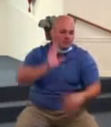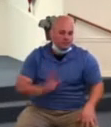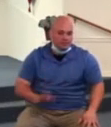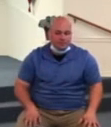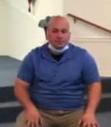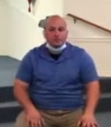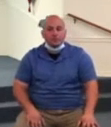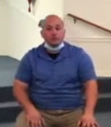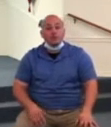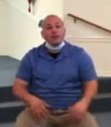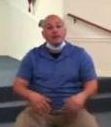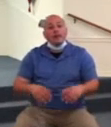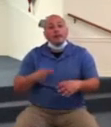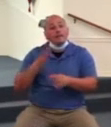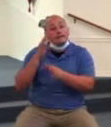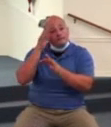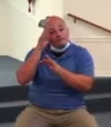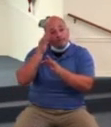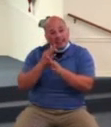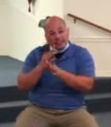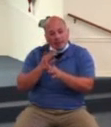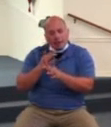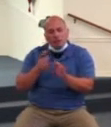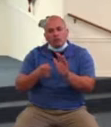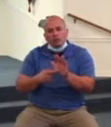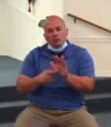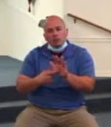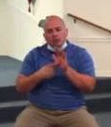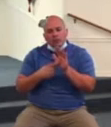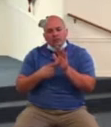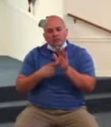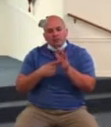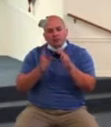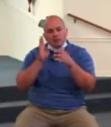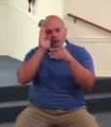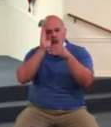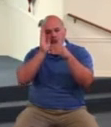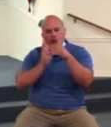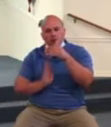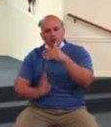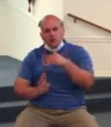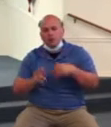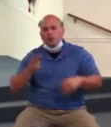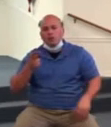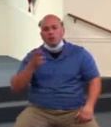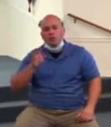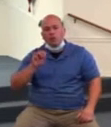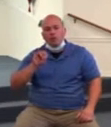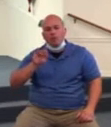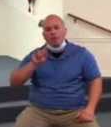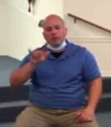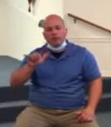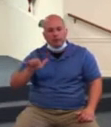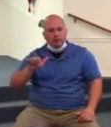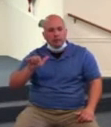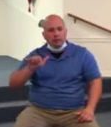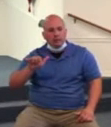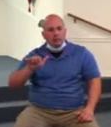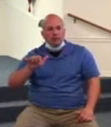going to walk with God, we have to be humble. We have to humble ourselves and let him